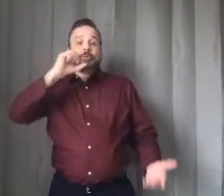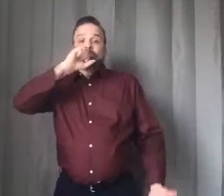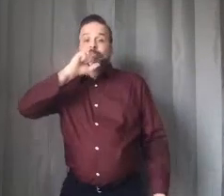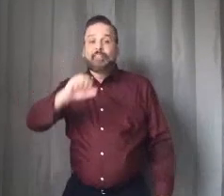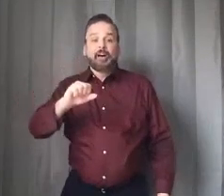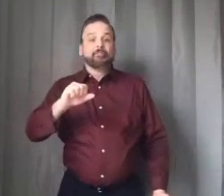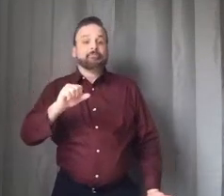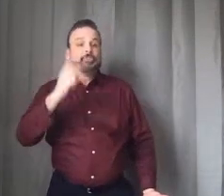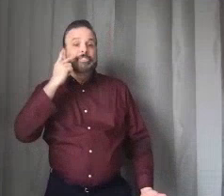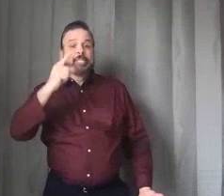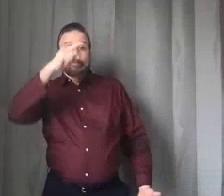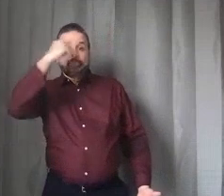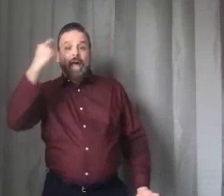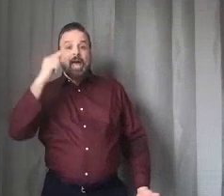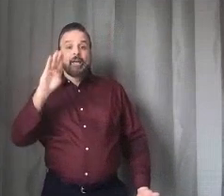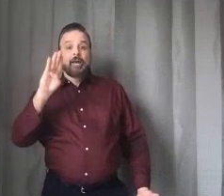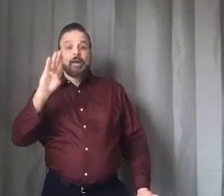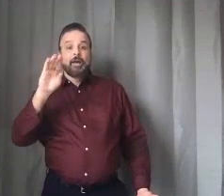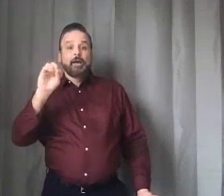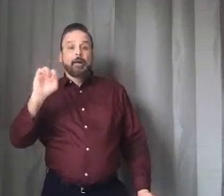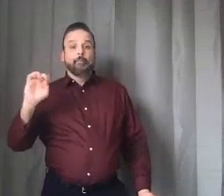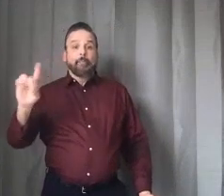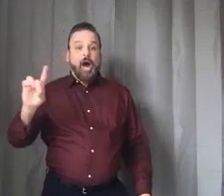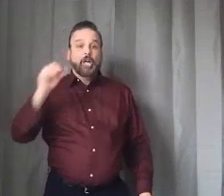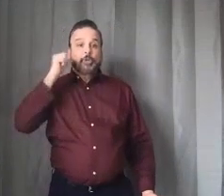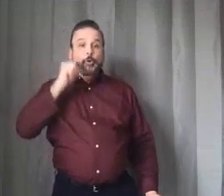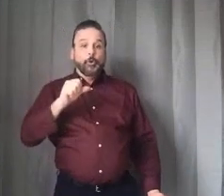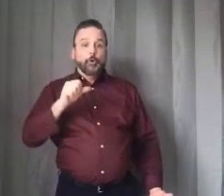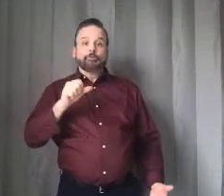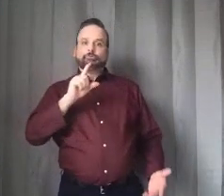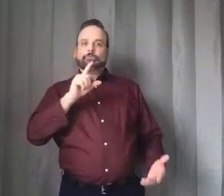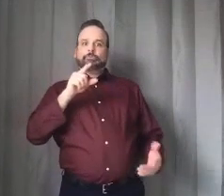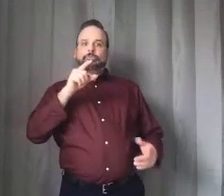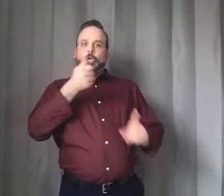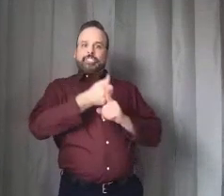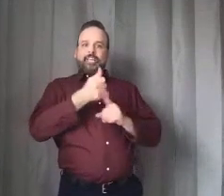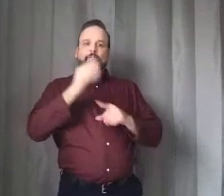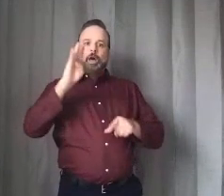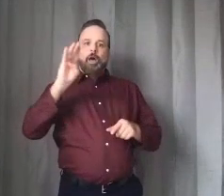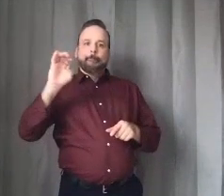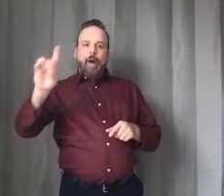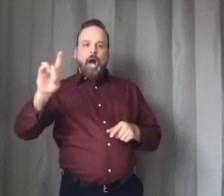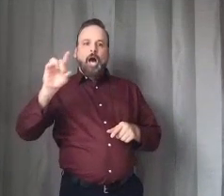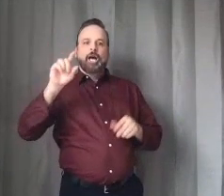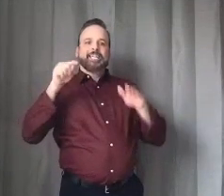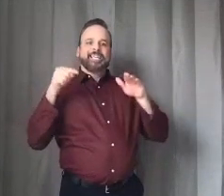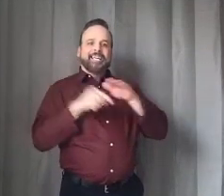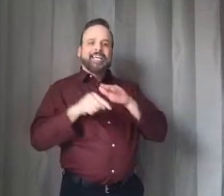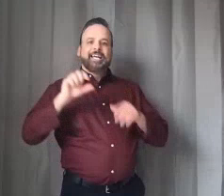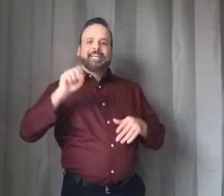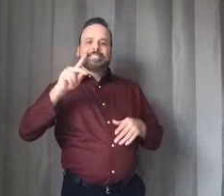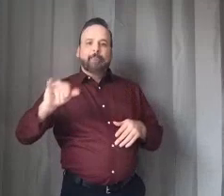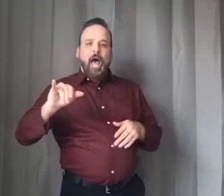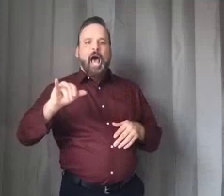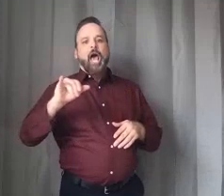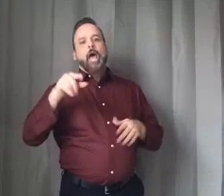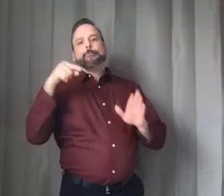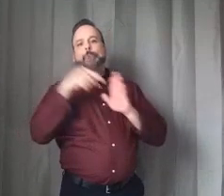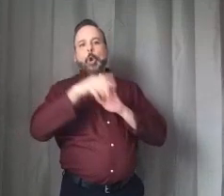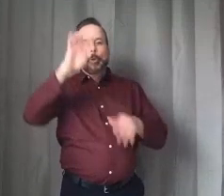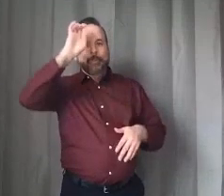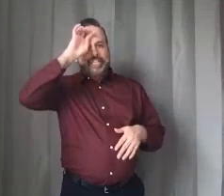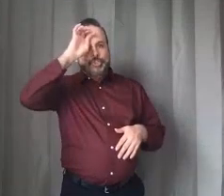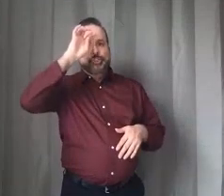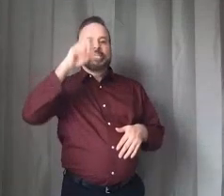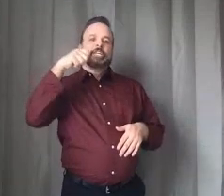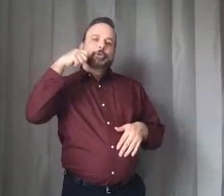Bond girl. Like, who's like who is Bond? Like, I'd like to see a spy thing. I'd like to see, I would love to see a murder mystery. I'd like to see